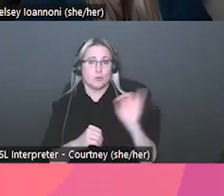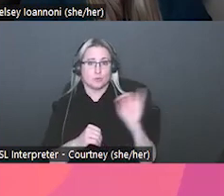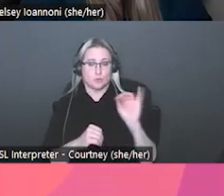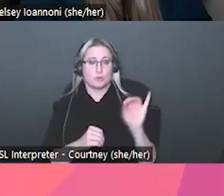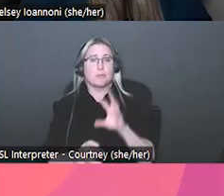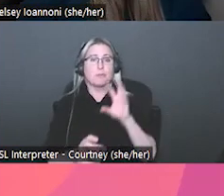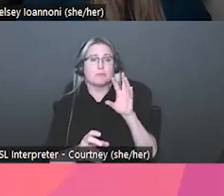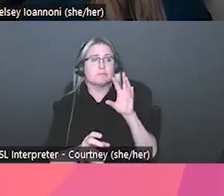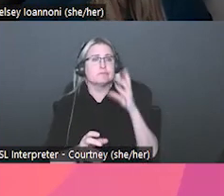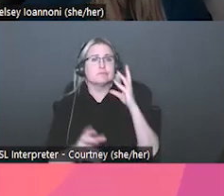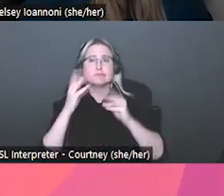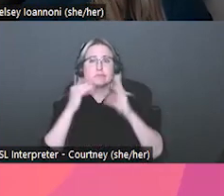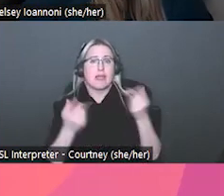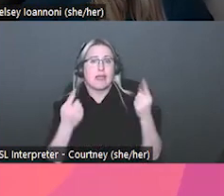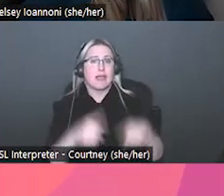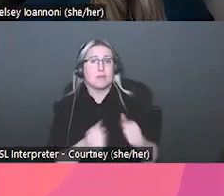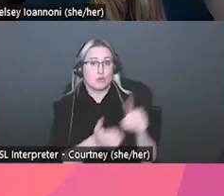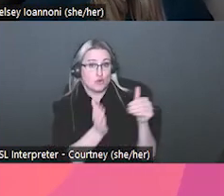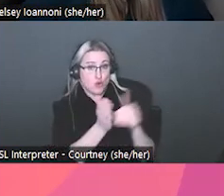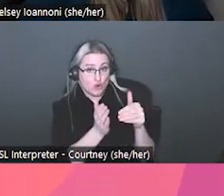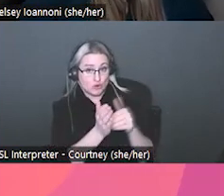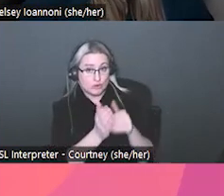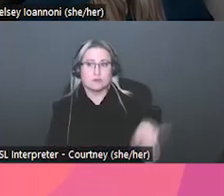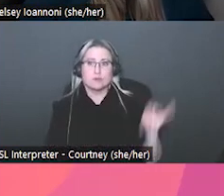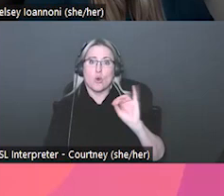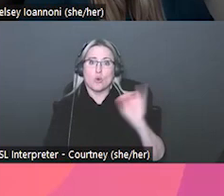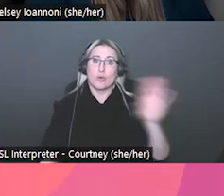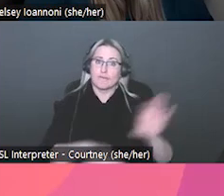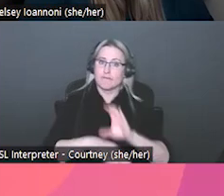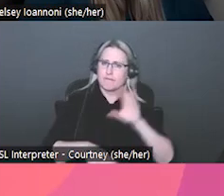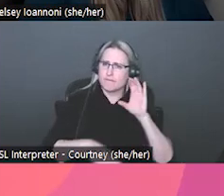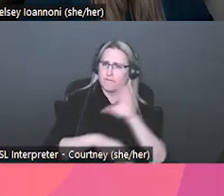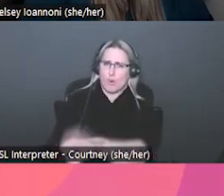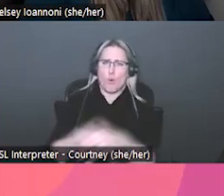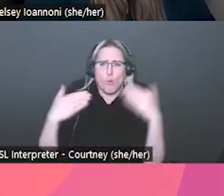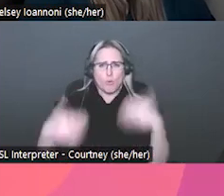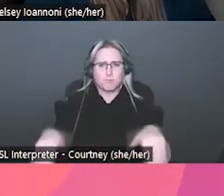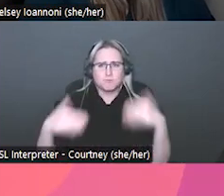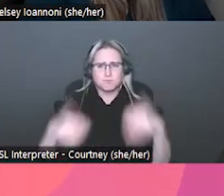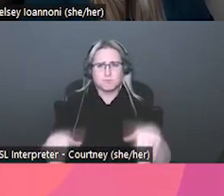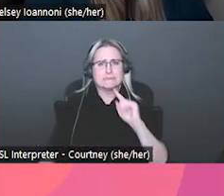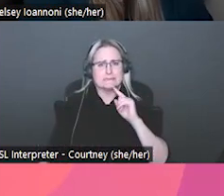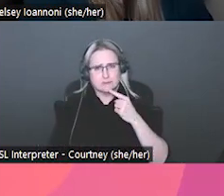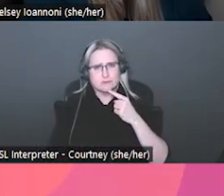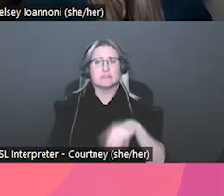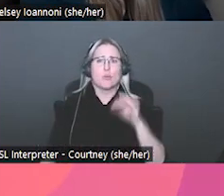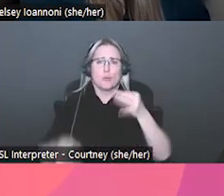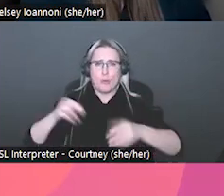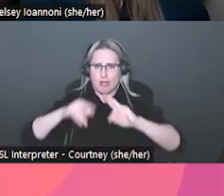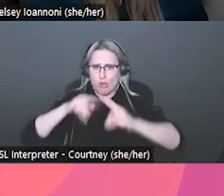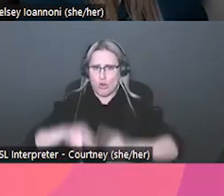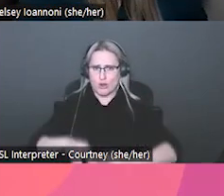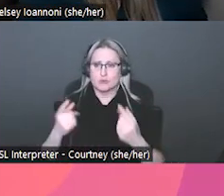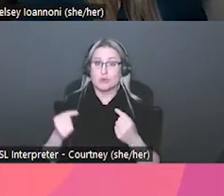doctors, and the enforcement of extreme weight loss measures based on the advice of doctors, rooted in that